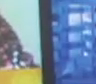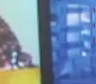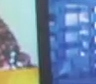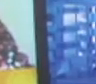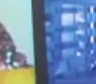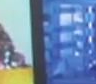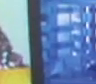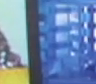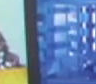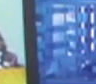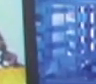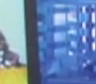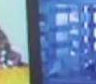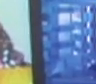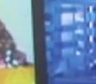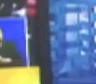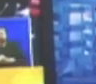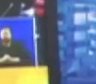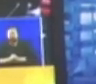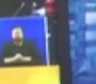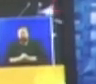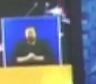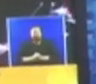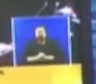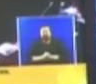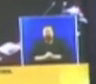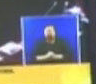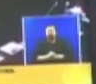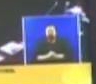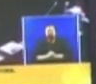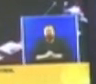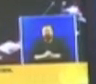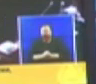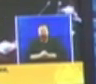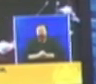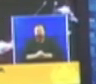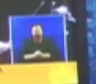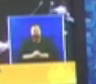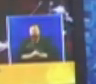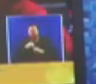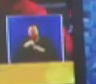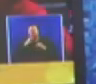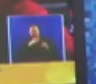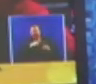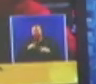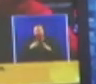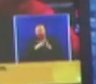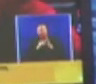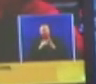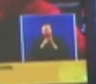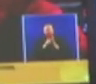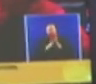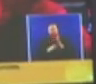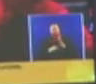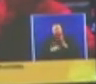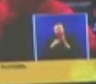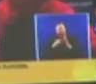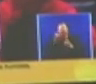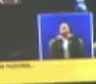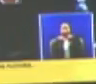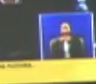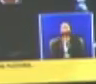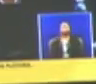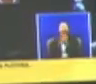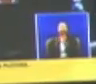What about the argument that he's put forward that he's getting advice from his legal team not to say anything at